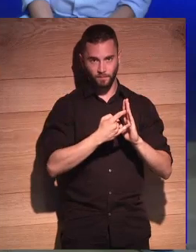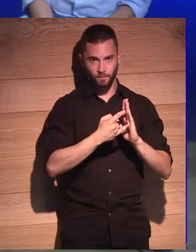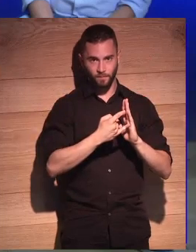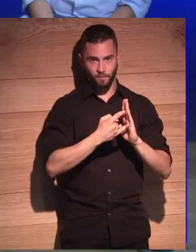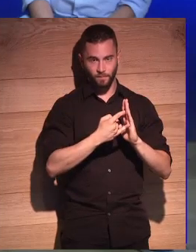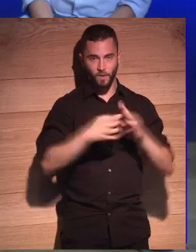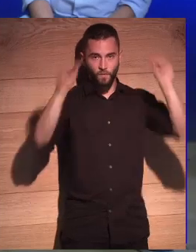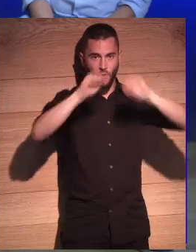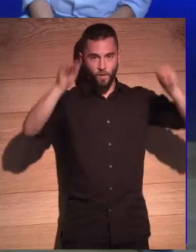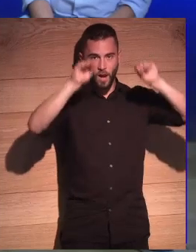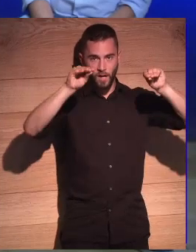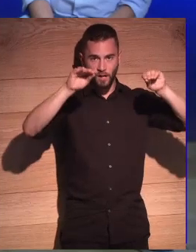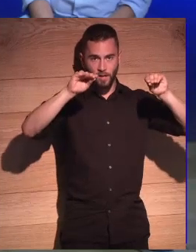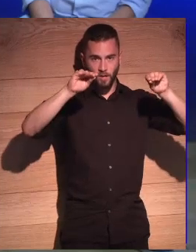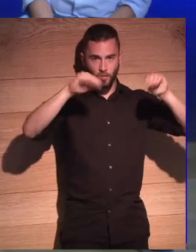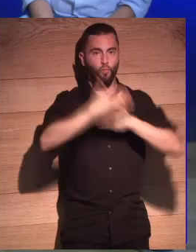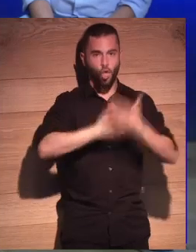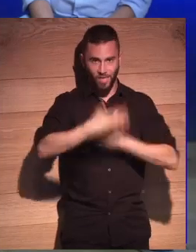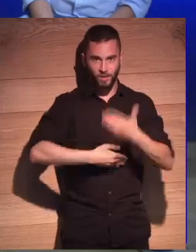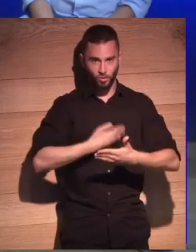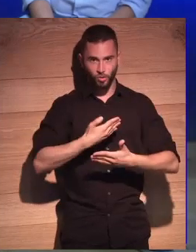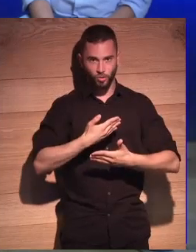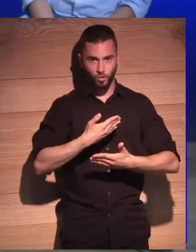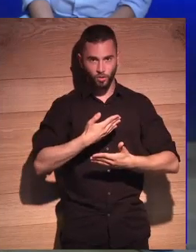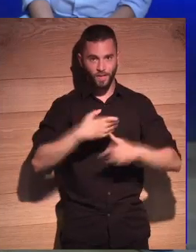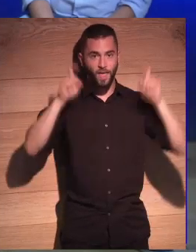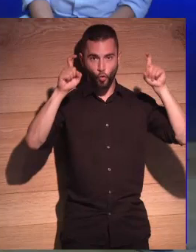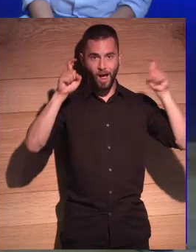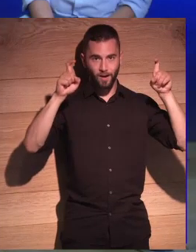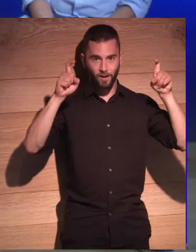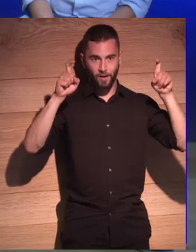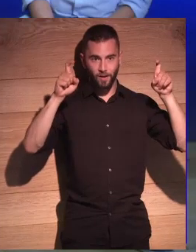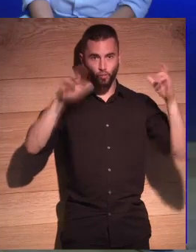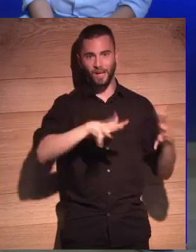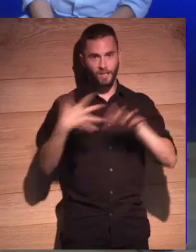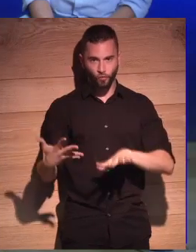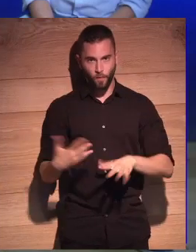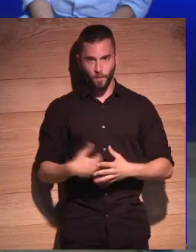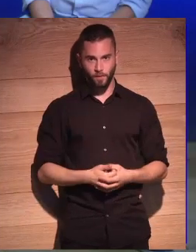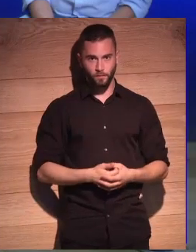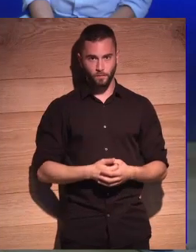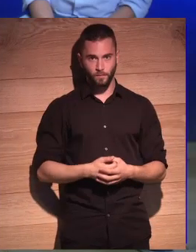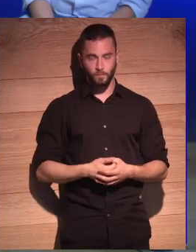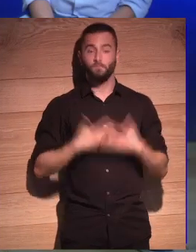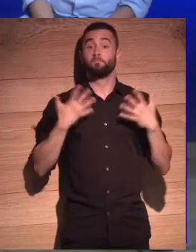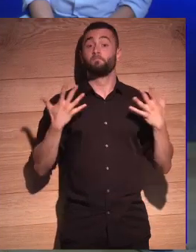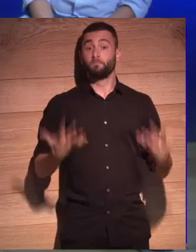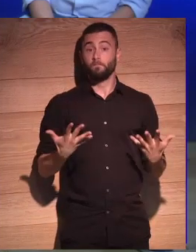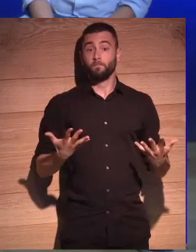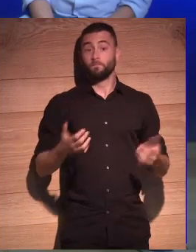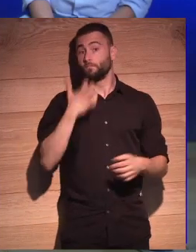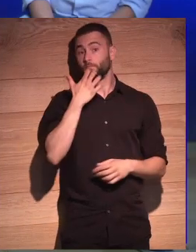administration. Education is a system. To teach, to educate is a process, and to educate is to